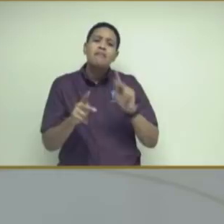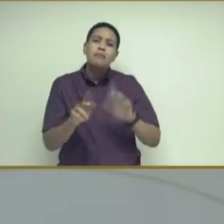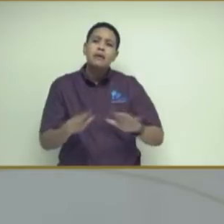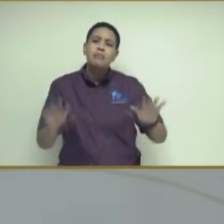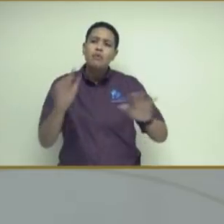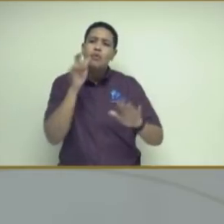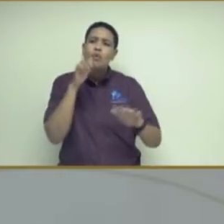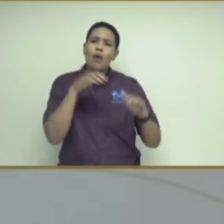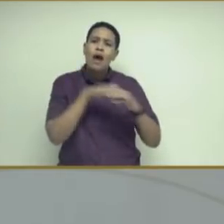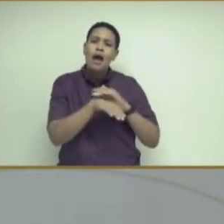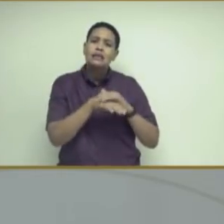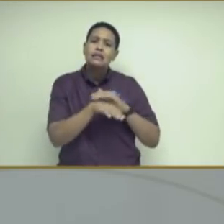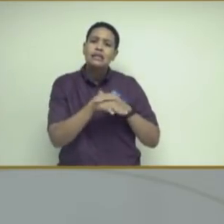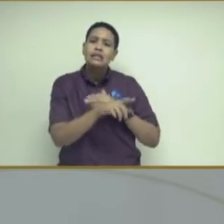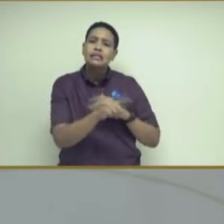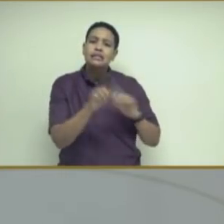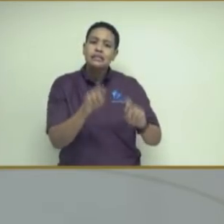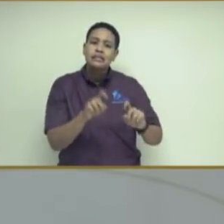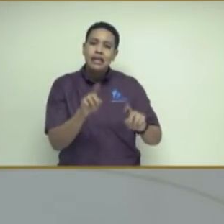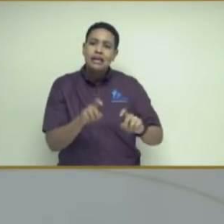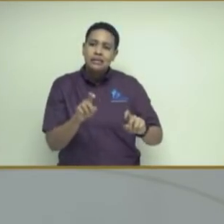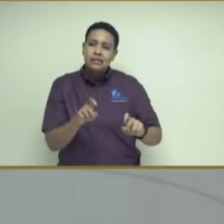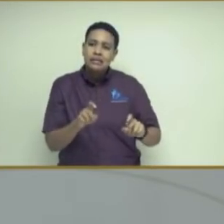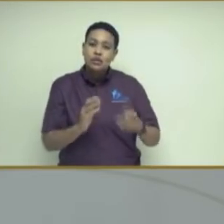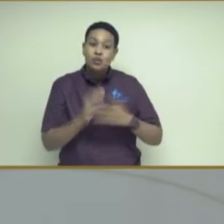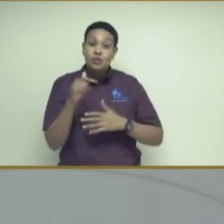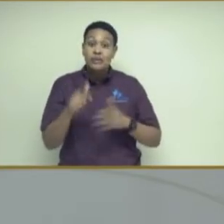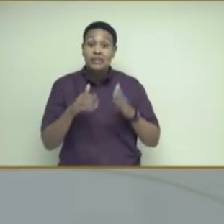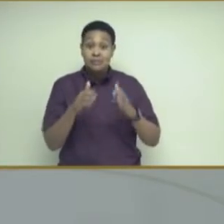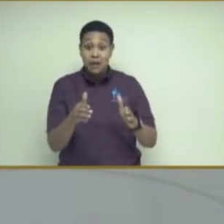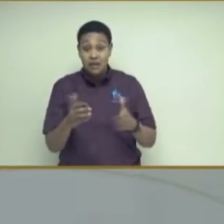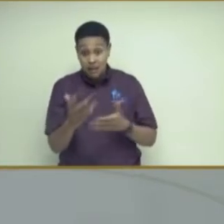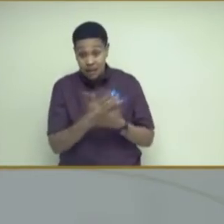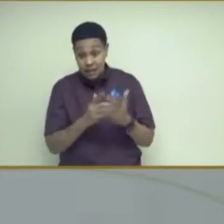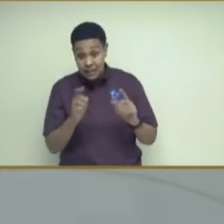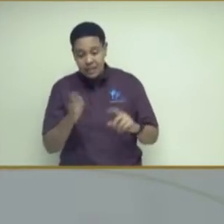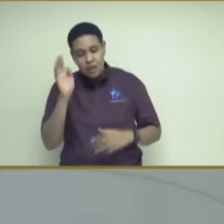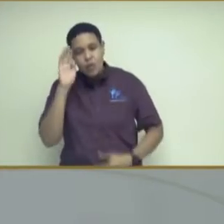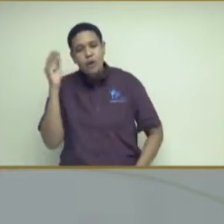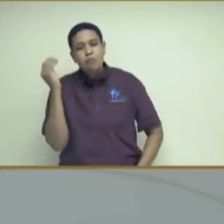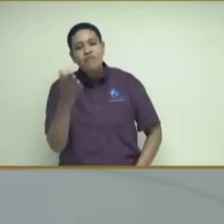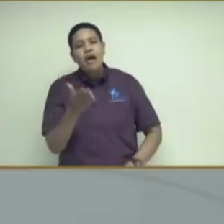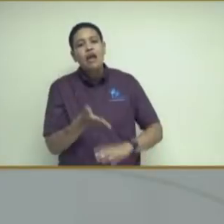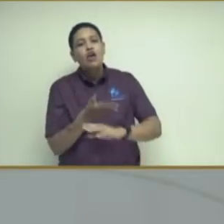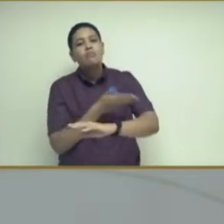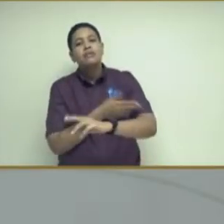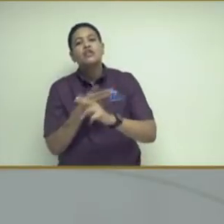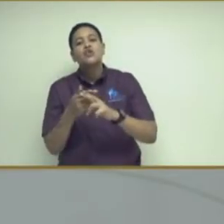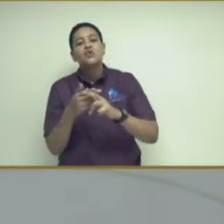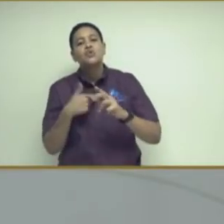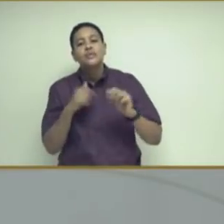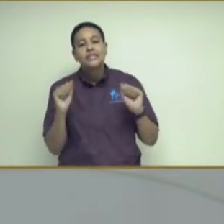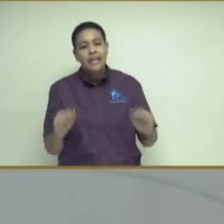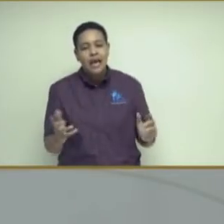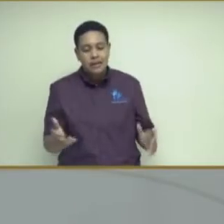that are accessing tests through this method, and we'll provide that update as soon as we